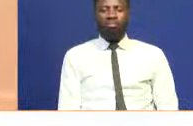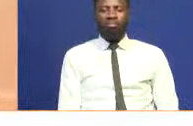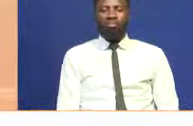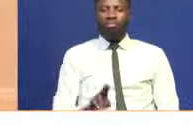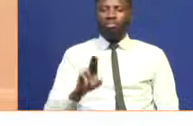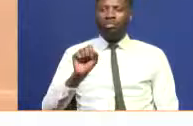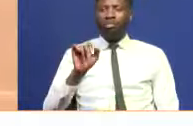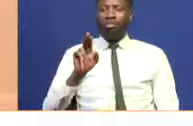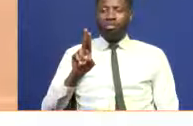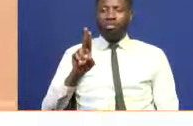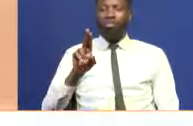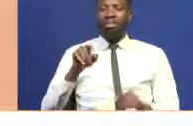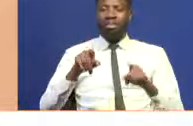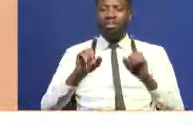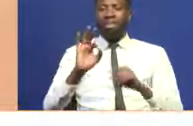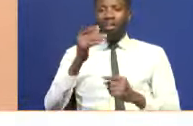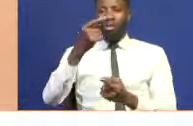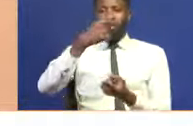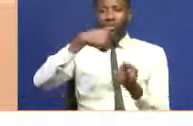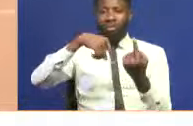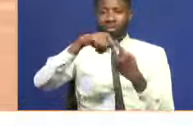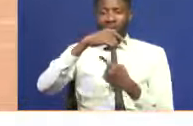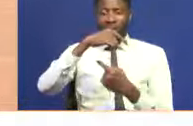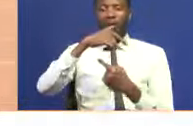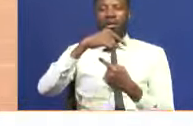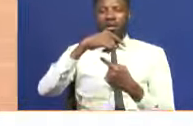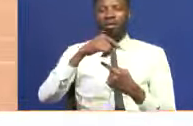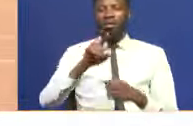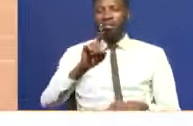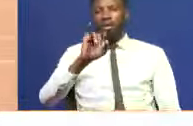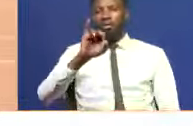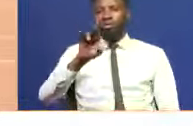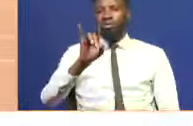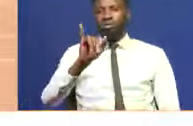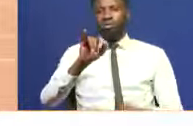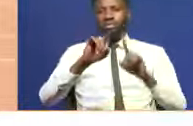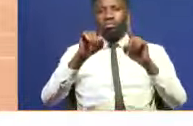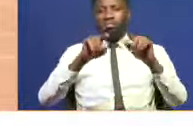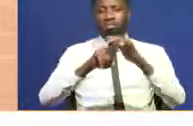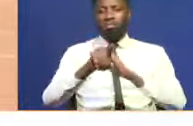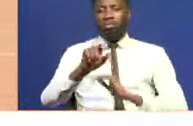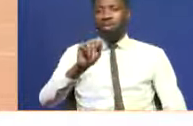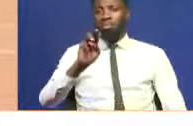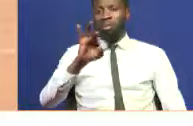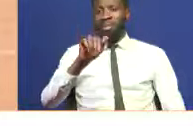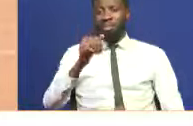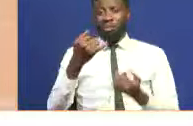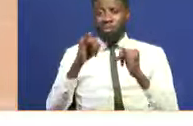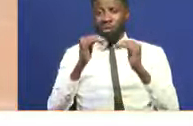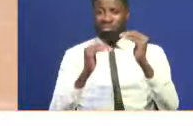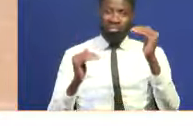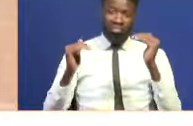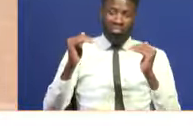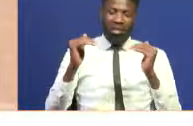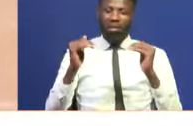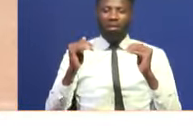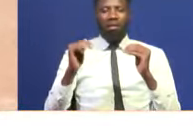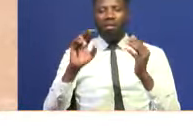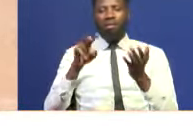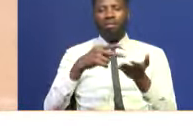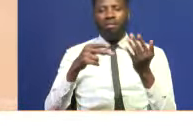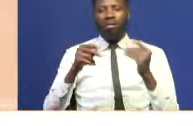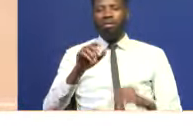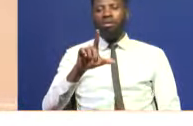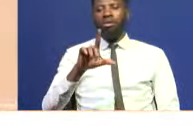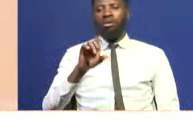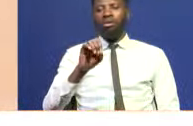USIU finally broke the deadlock in the third quarter through Judy Abayo. Amira's comeback attempts were dealt a blow as Lorraine Rutendo doubled USIU's